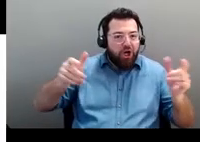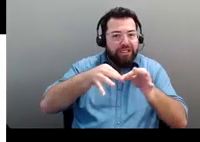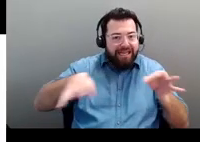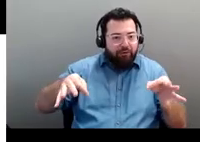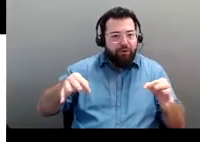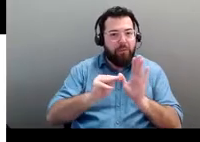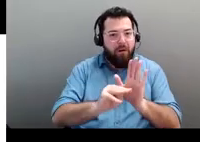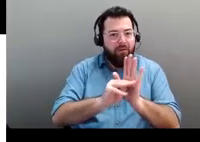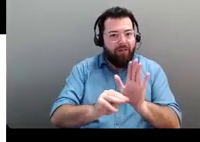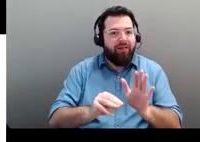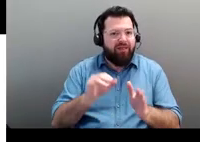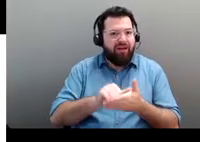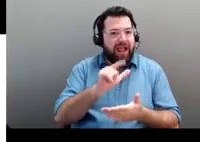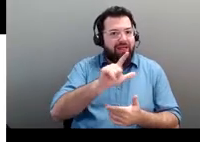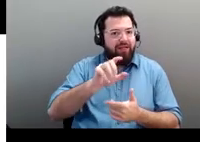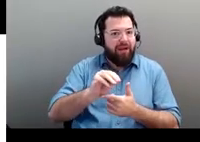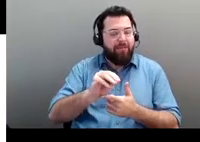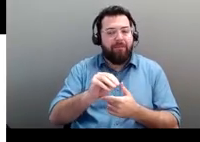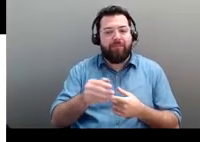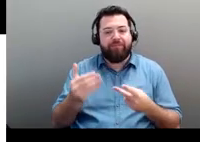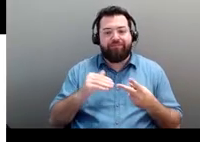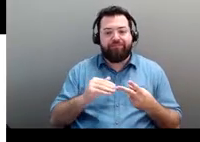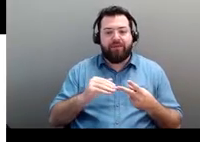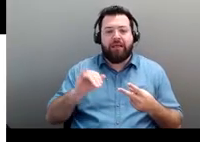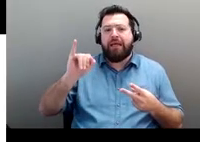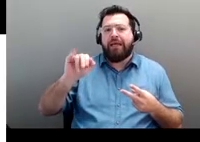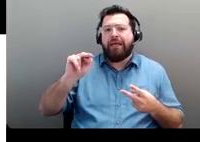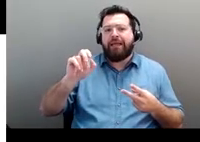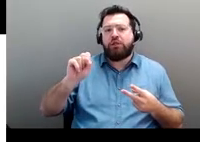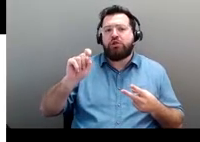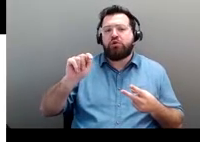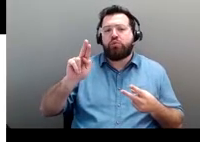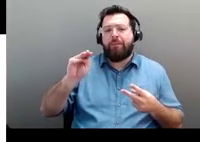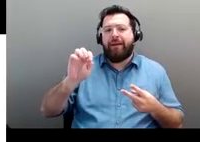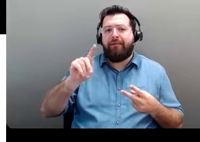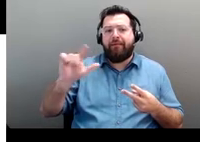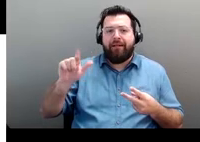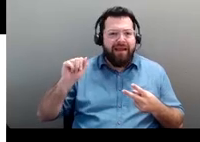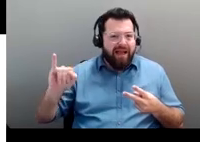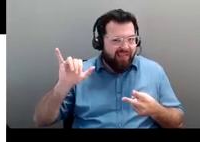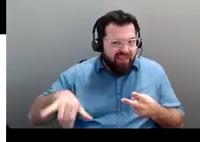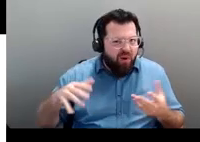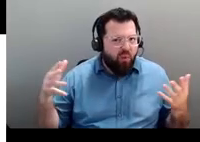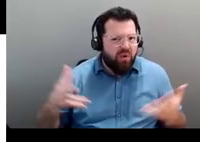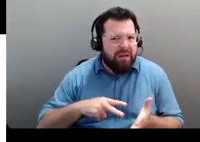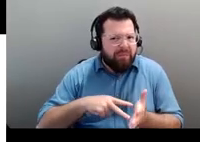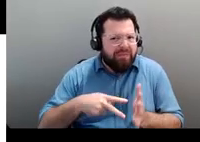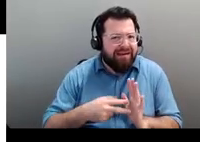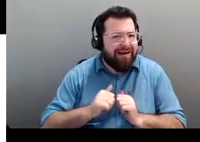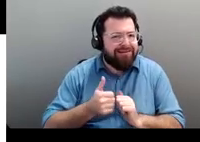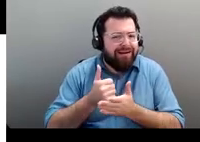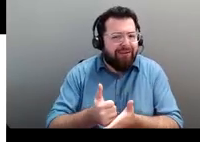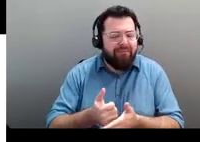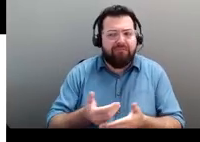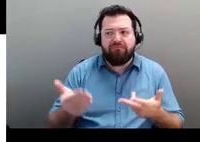is instrumental AI help seeking? What is that? What is executive AI